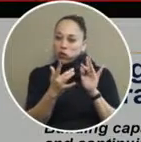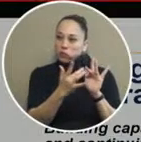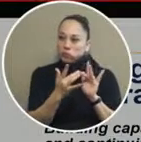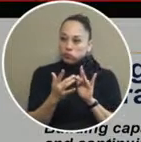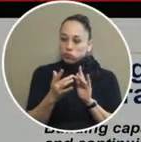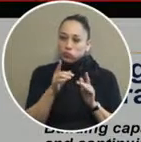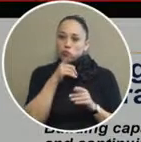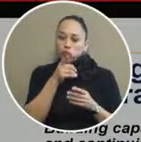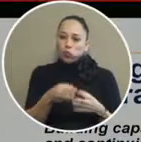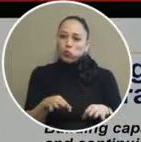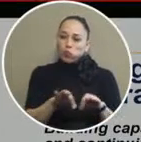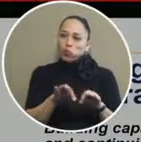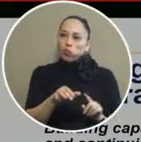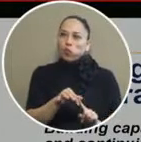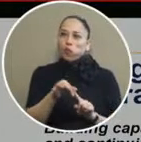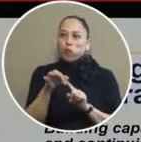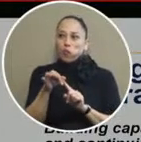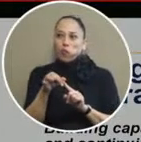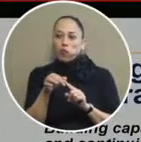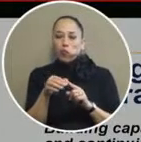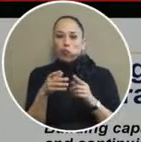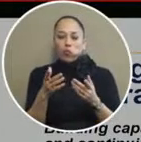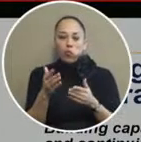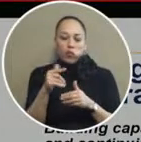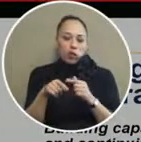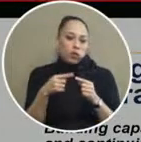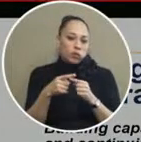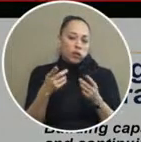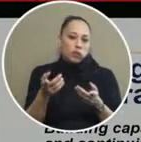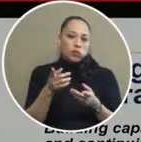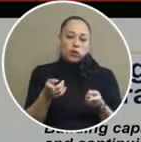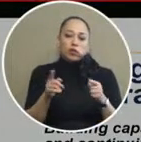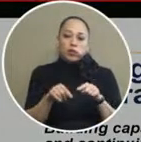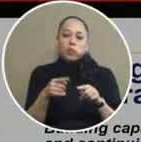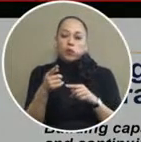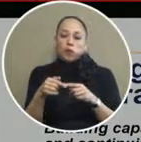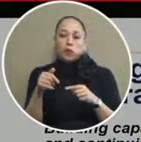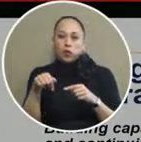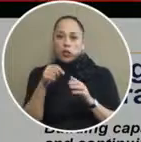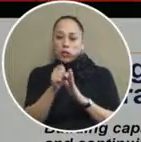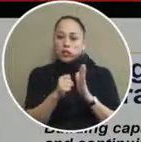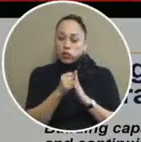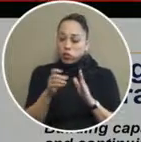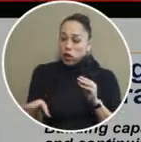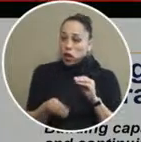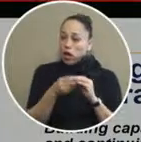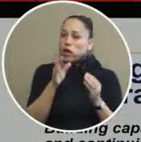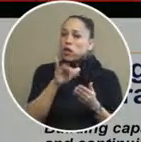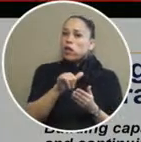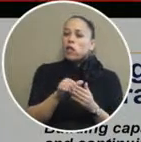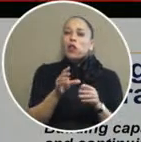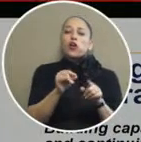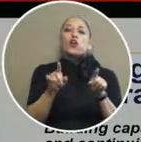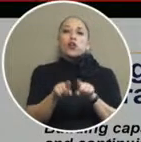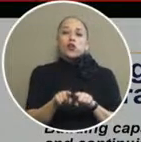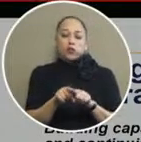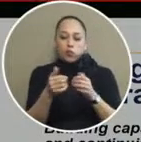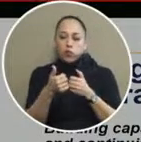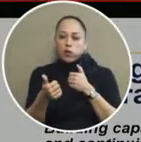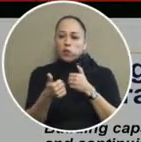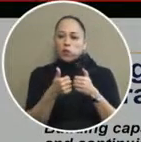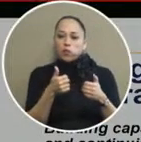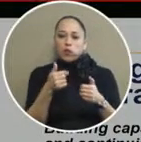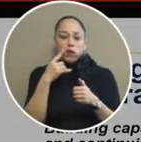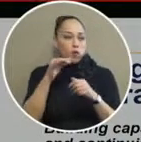to be important, especially as we get into the colder months this coming season. In addition to that, we're also looking at